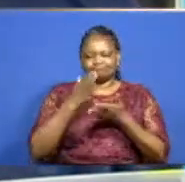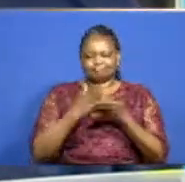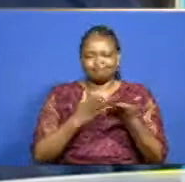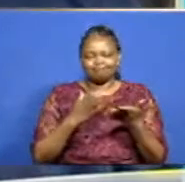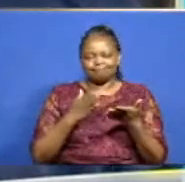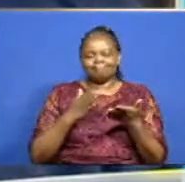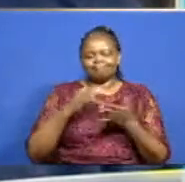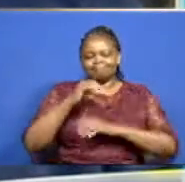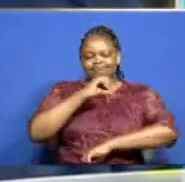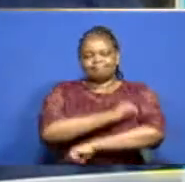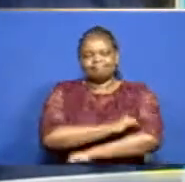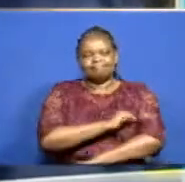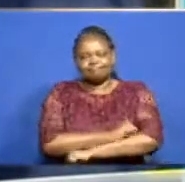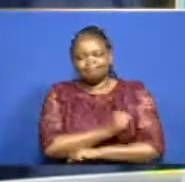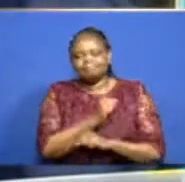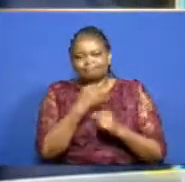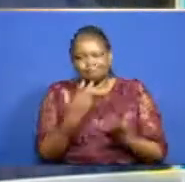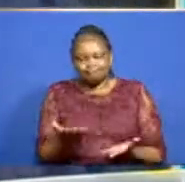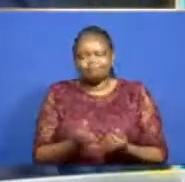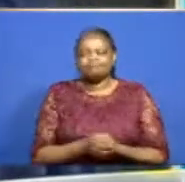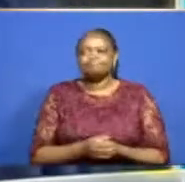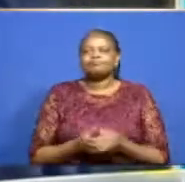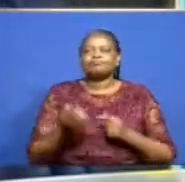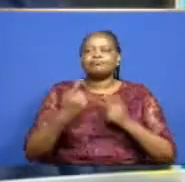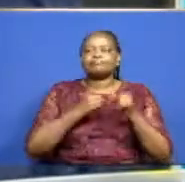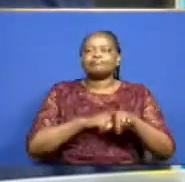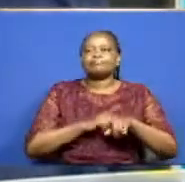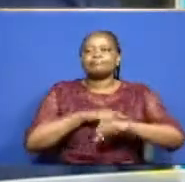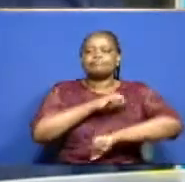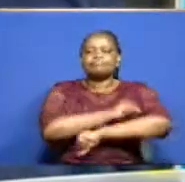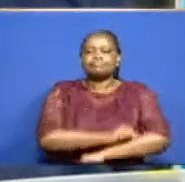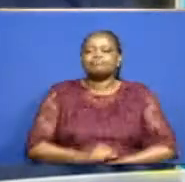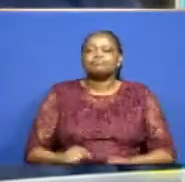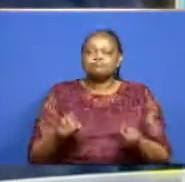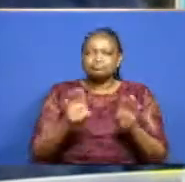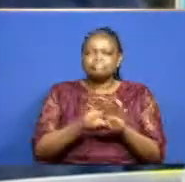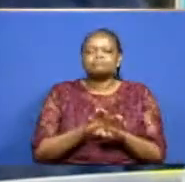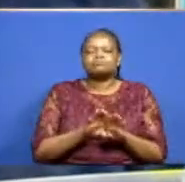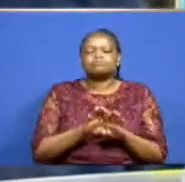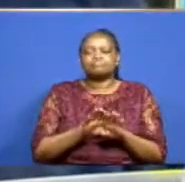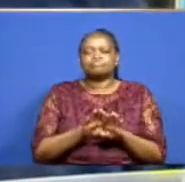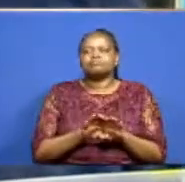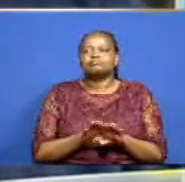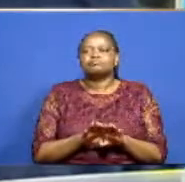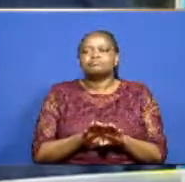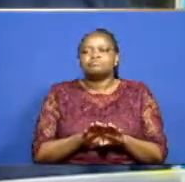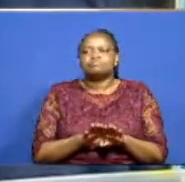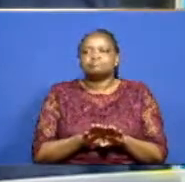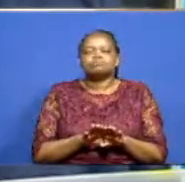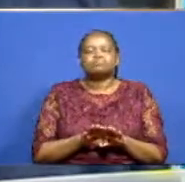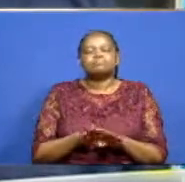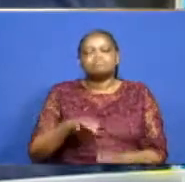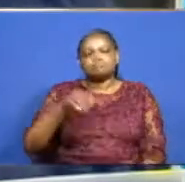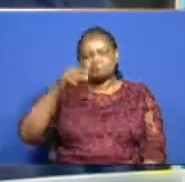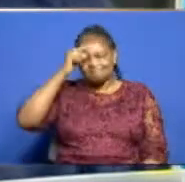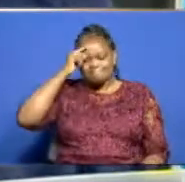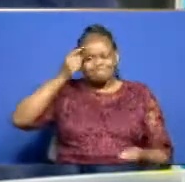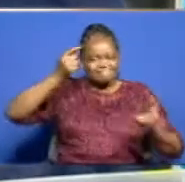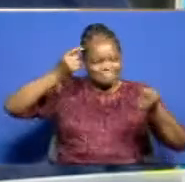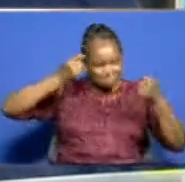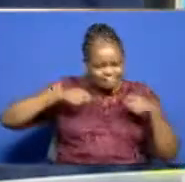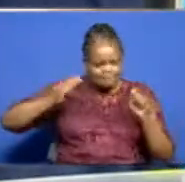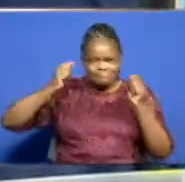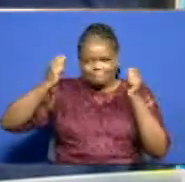learning institutions. Now, since the schools closed, that was on 16th of March 2020, the government has tried to put in